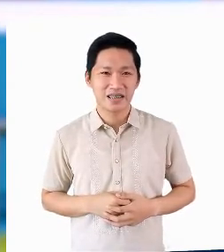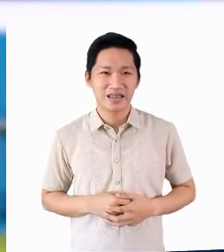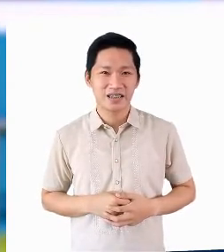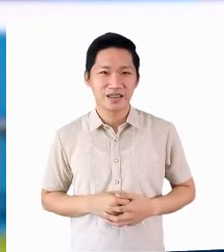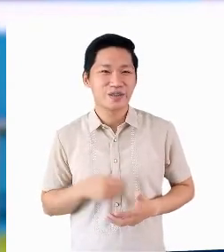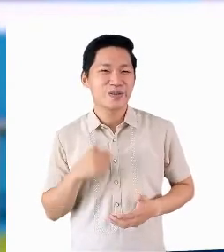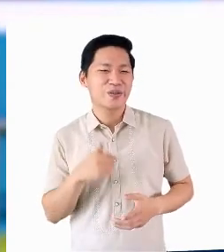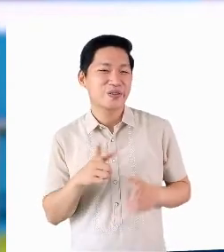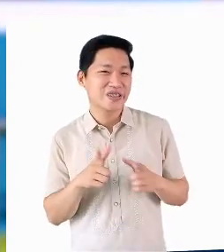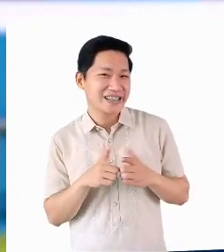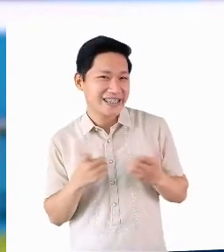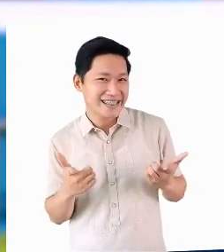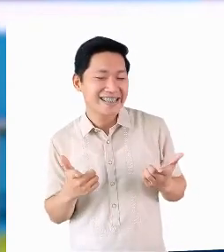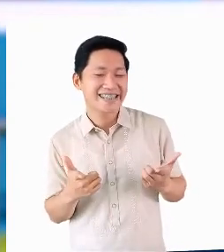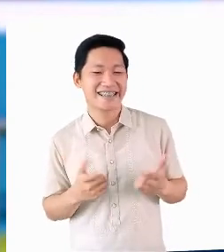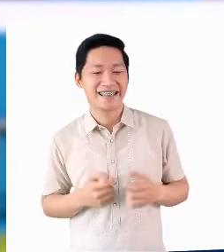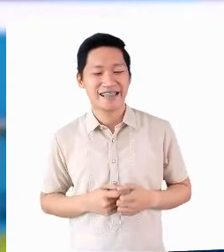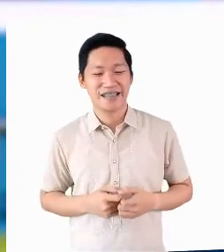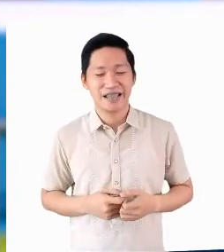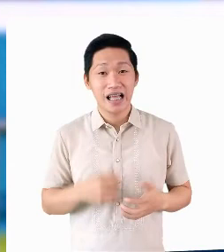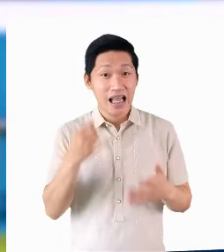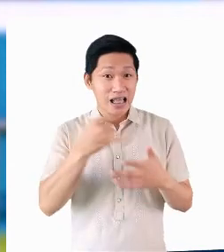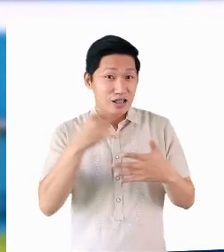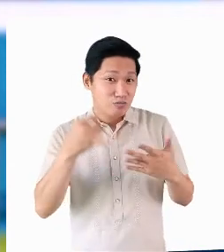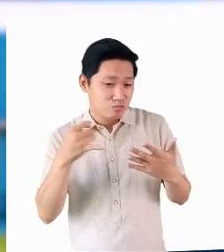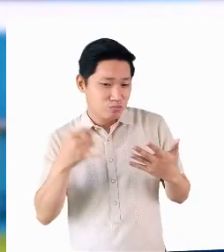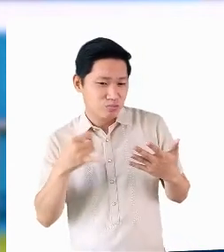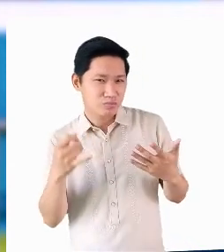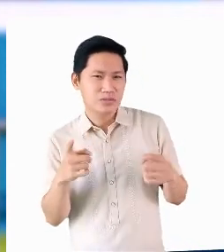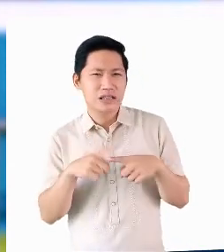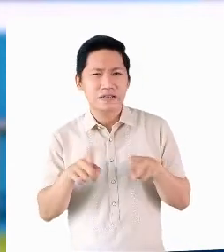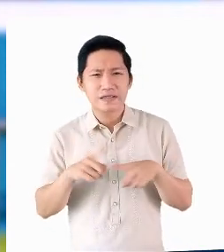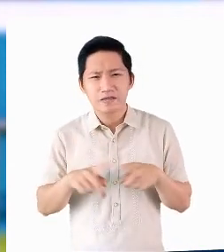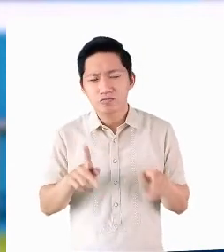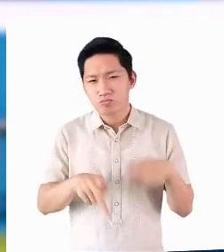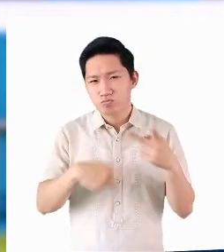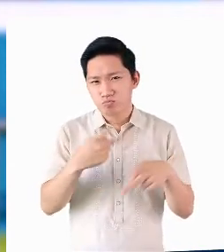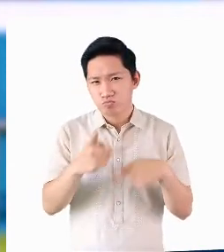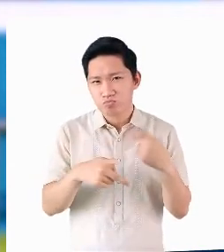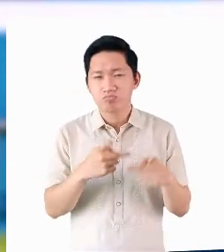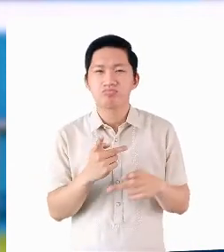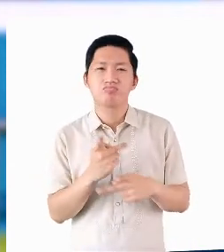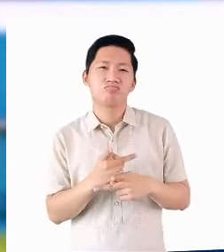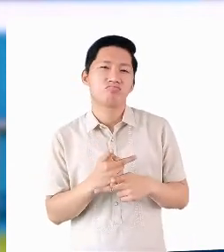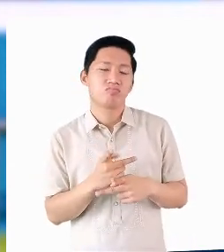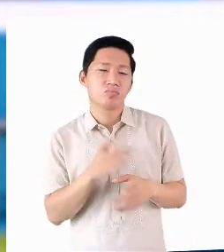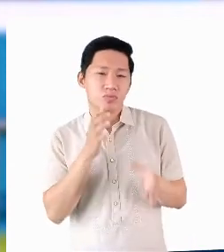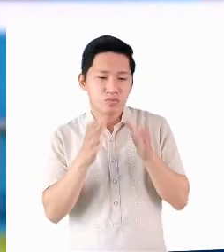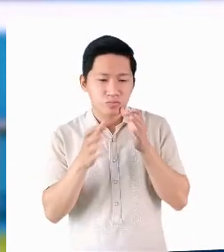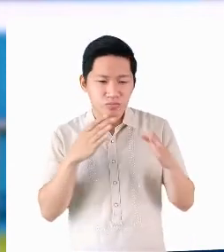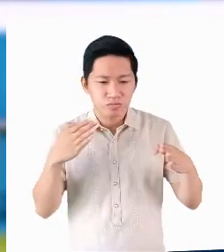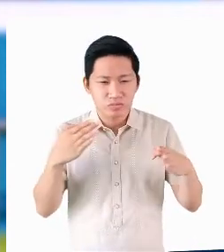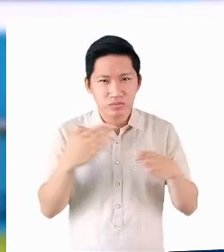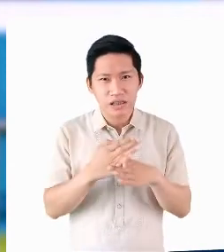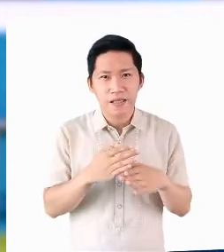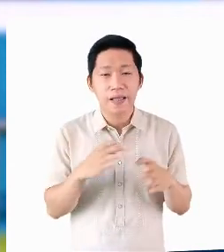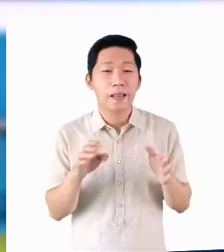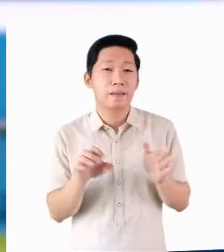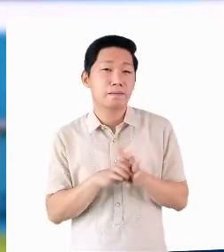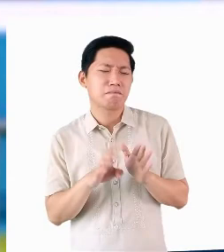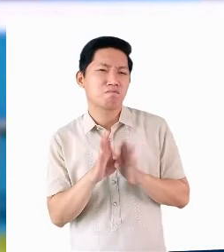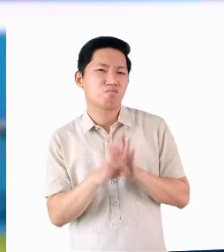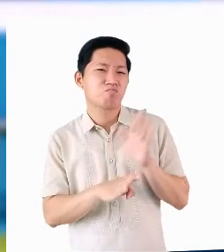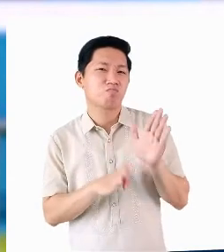You did great! You were able to identify the different kinds of communication barriers based on the given